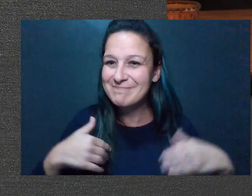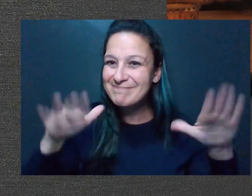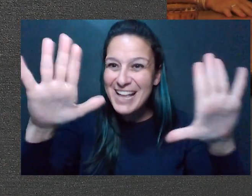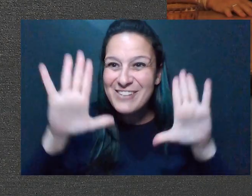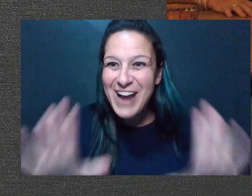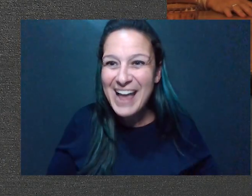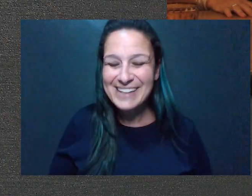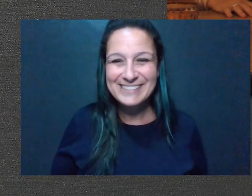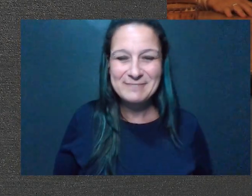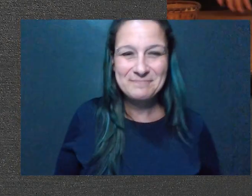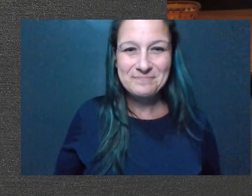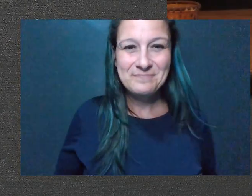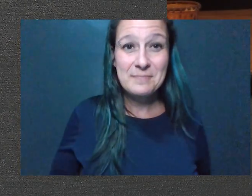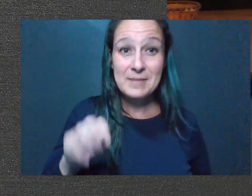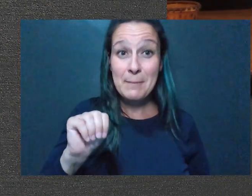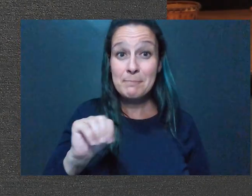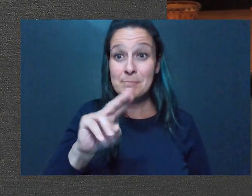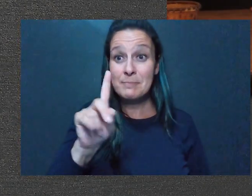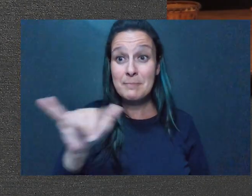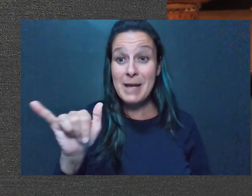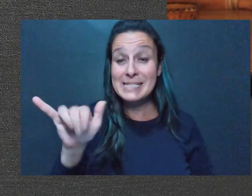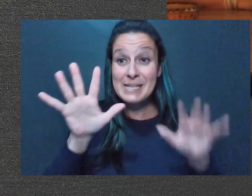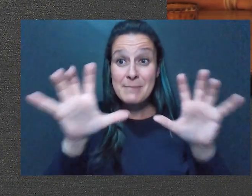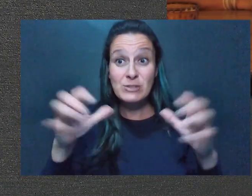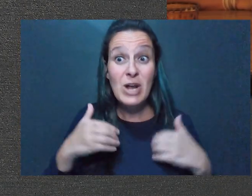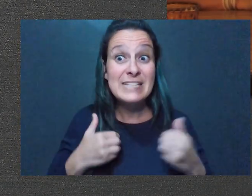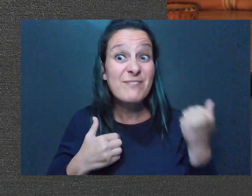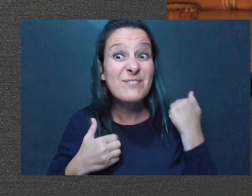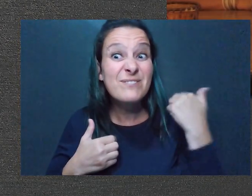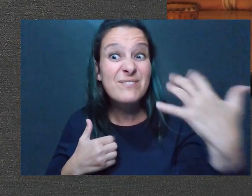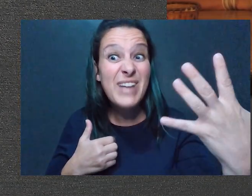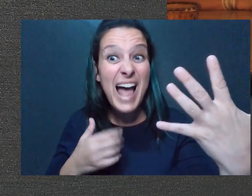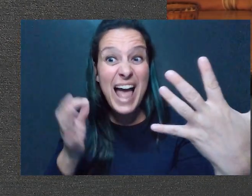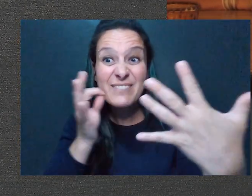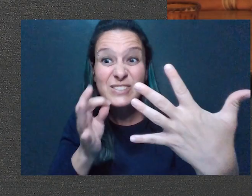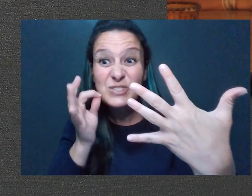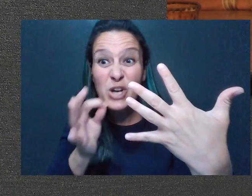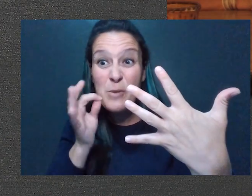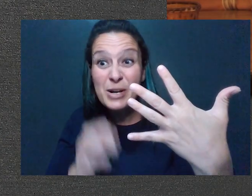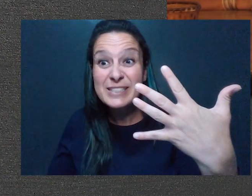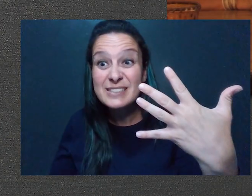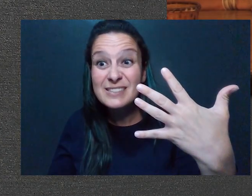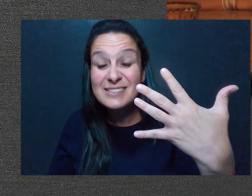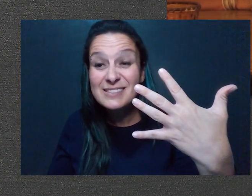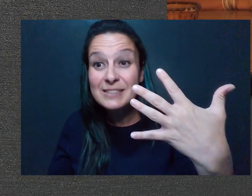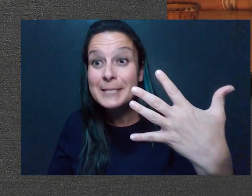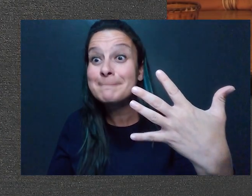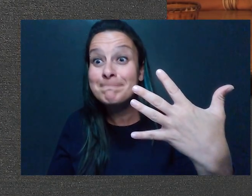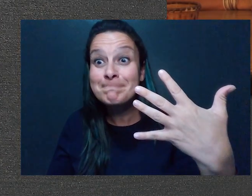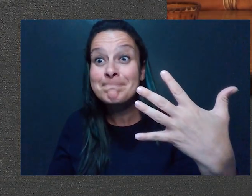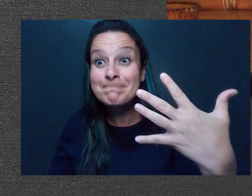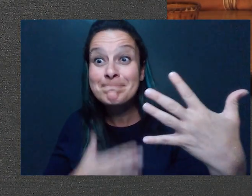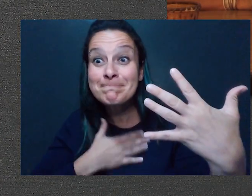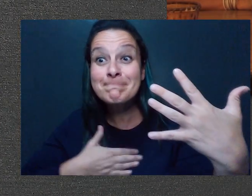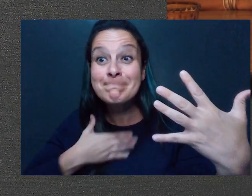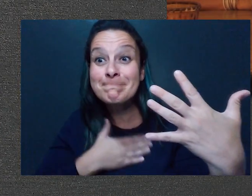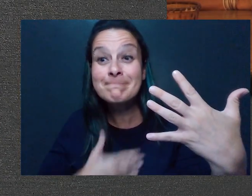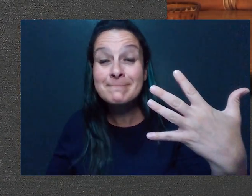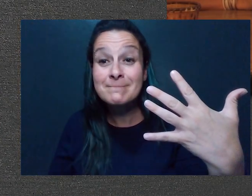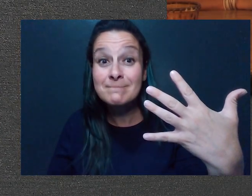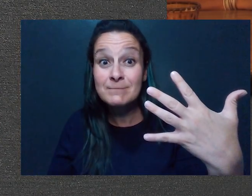right, Muzzy Monster has 5 strawberries. Yum. Let's count them. Are you